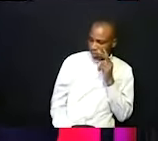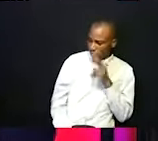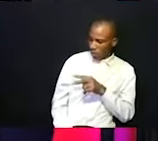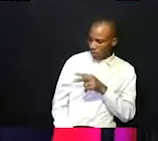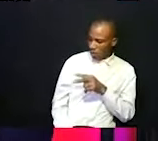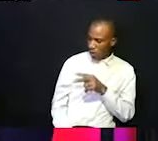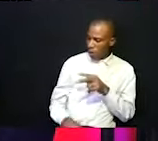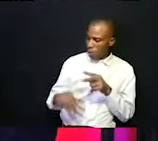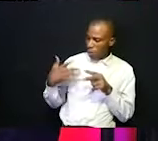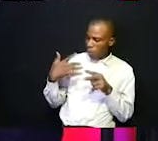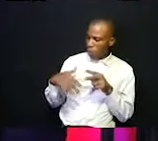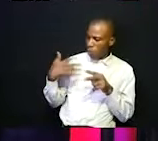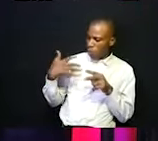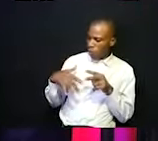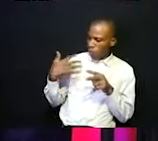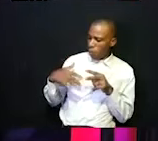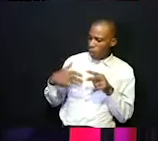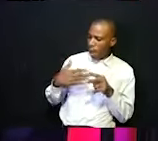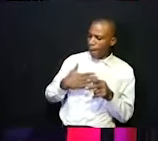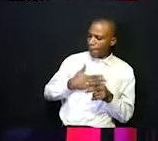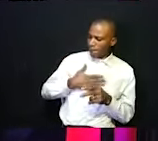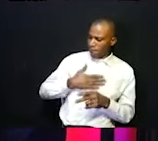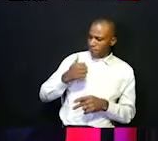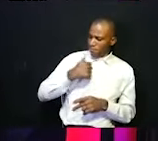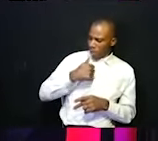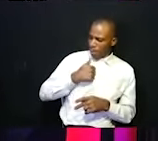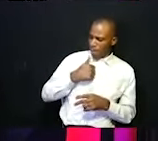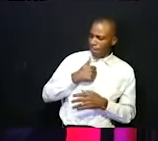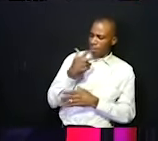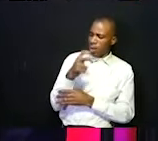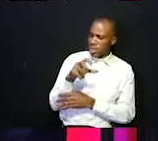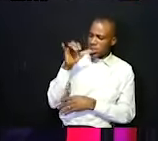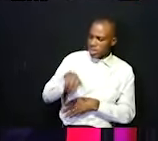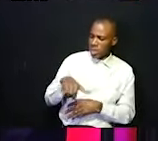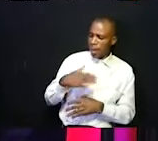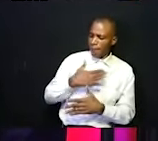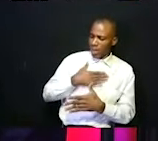The man said, this is now bone of my bones and flesh of my flesh.